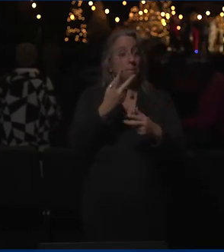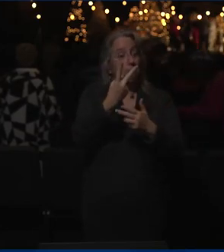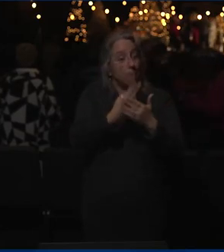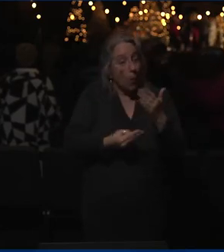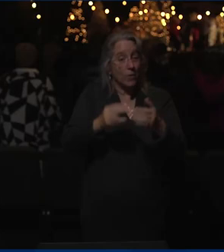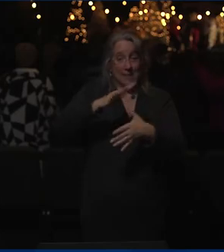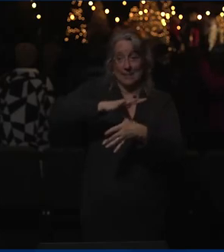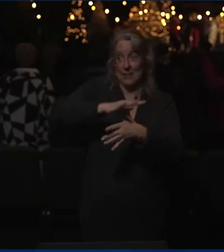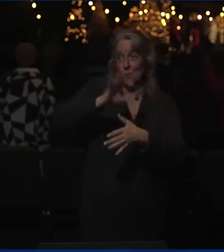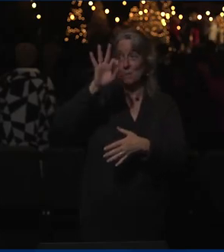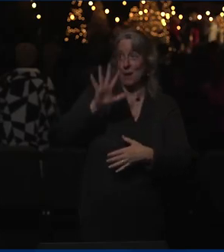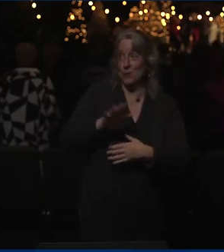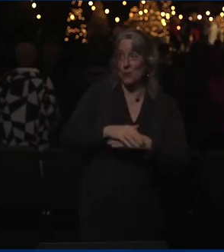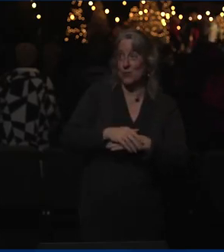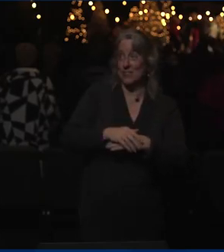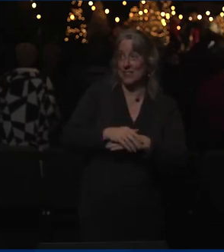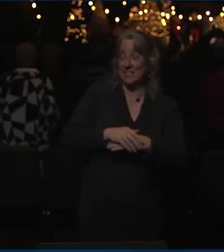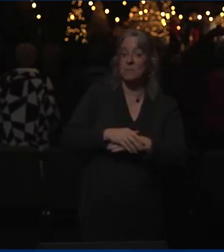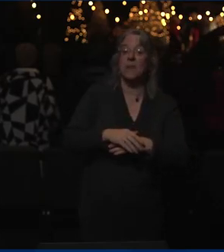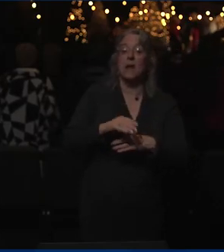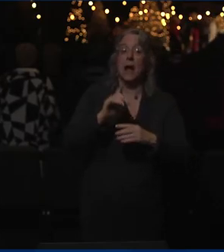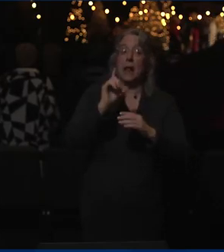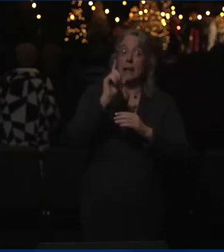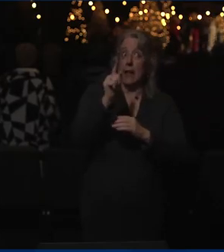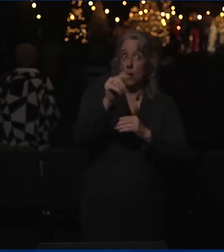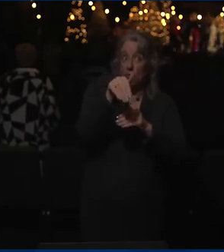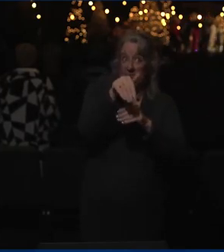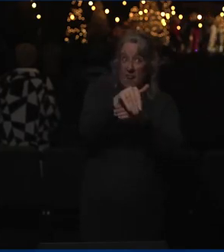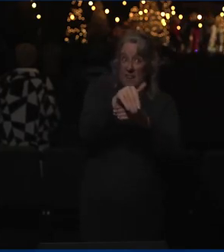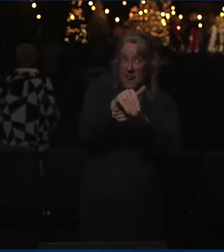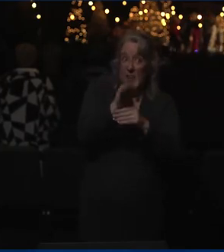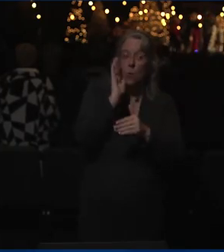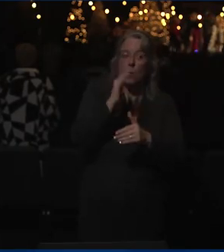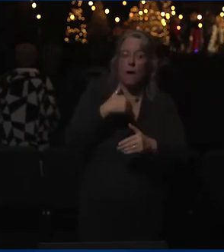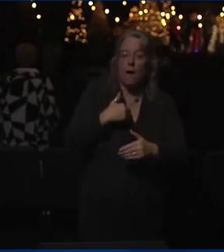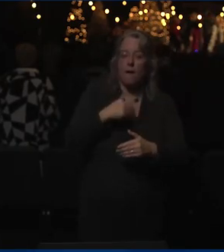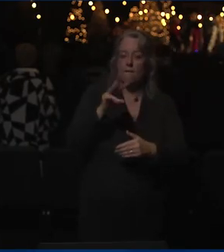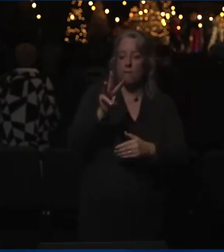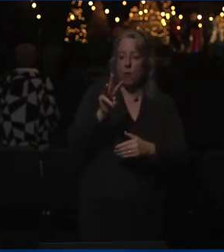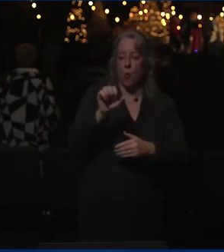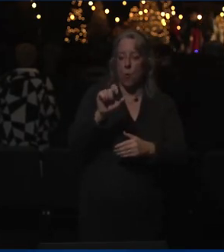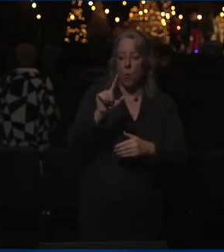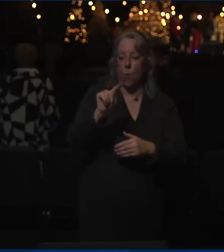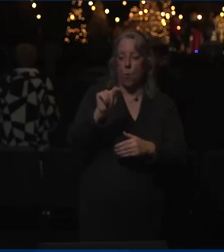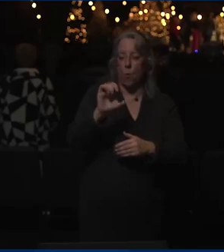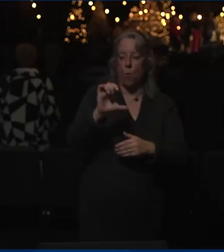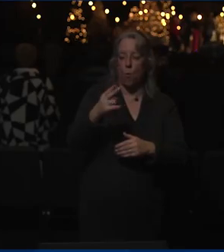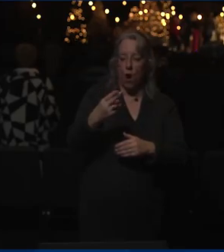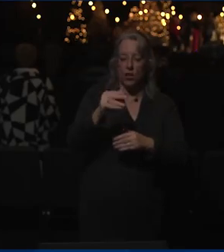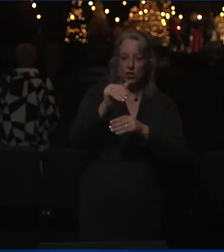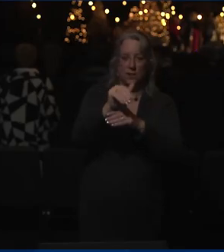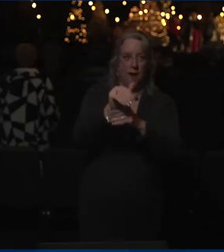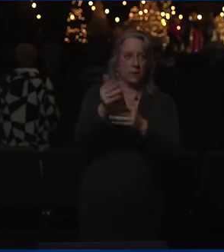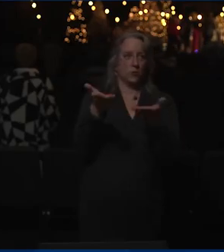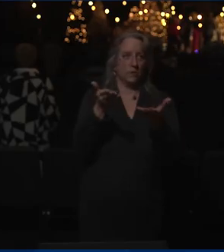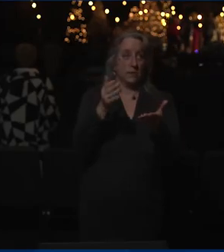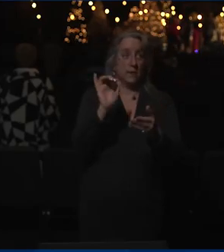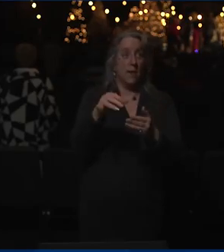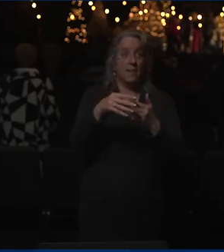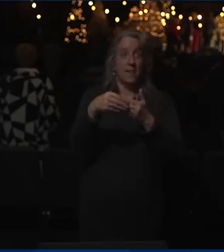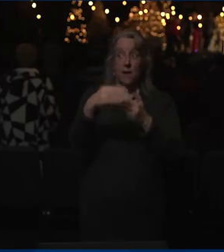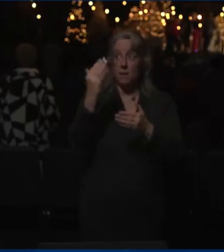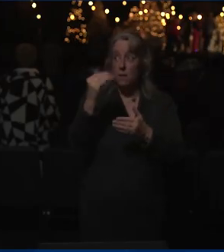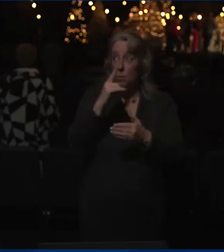later in that evening, because it's the last day of the year, we'll have a watch night service led by Dr. Charles Montgomery Jr. So if